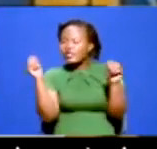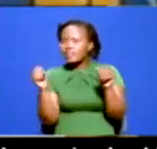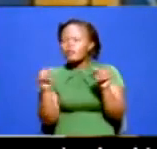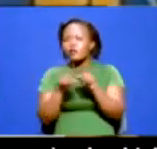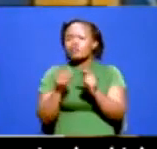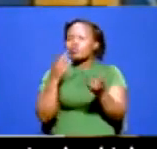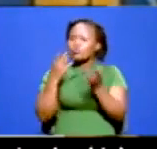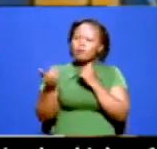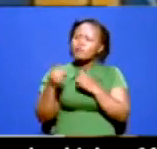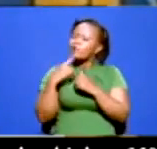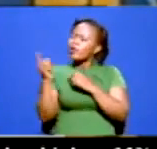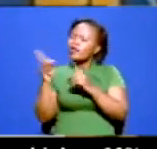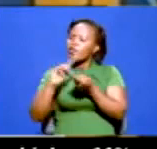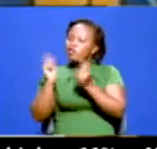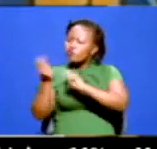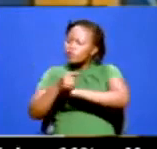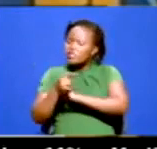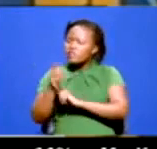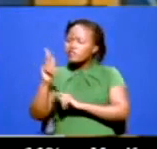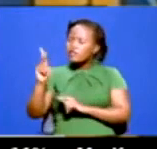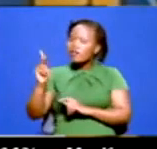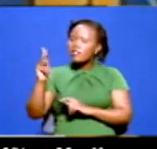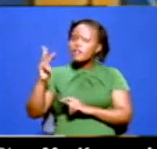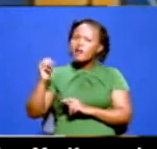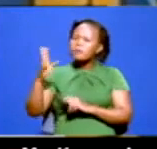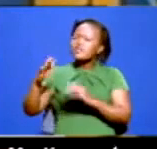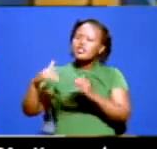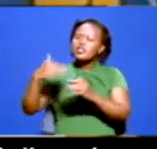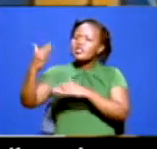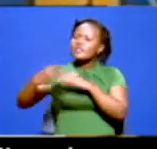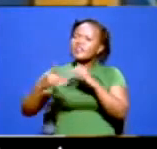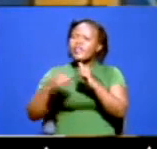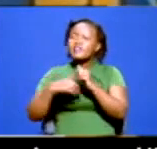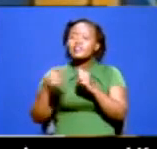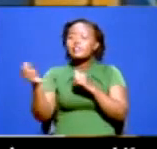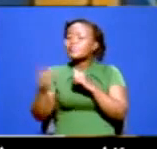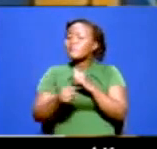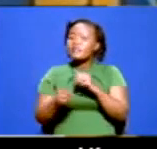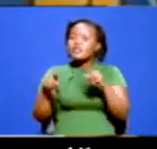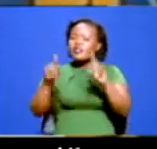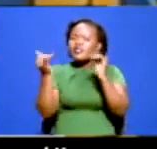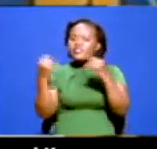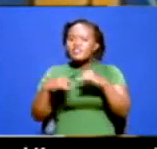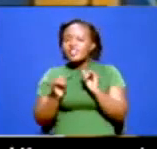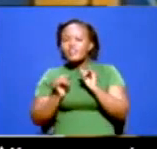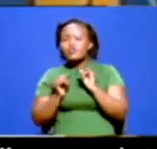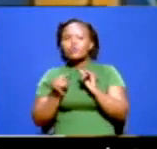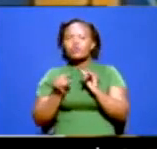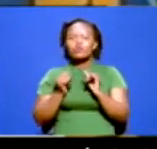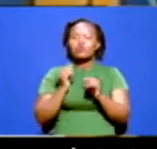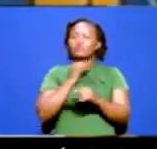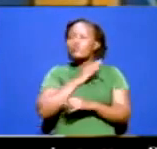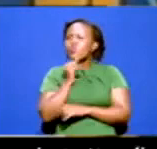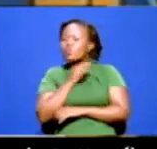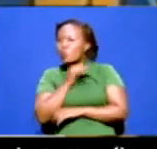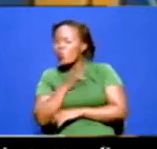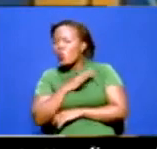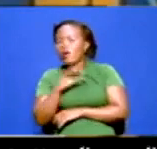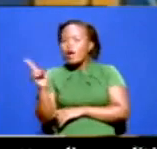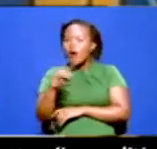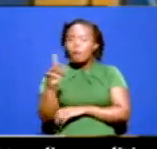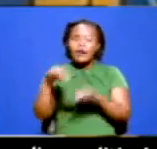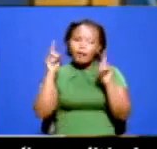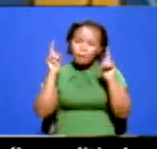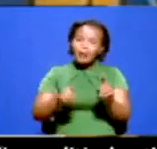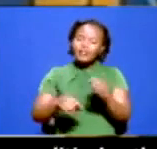next 6 months. Now, that is not something you negotiate with. You have to do it within that